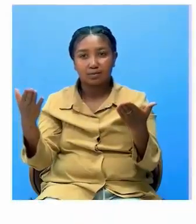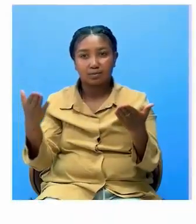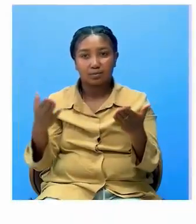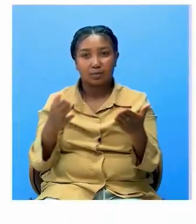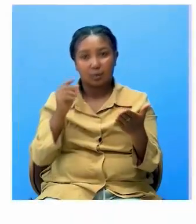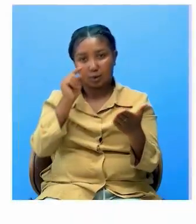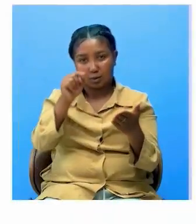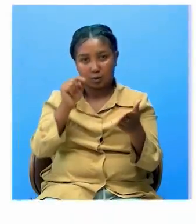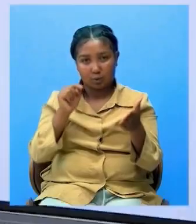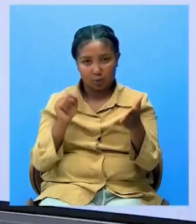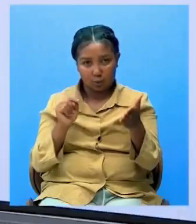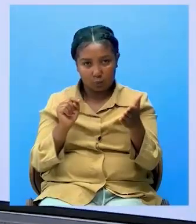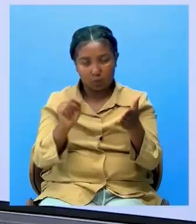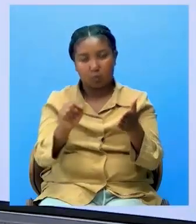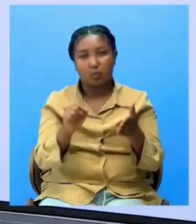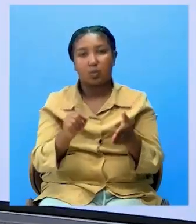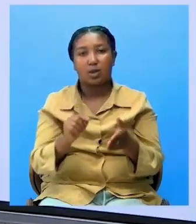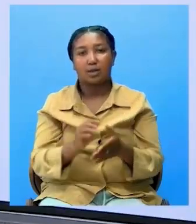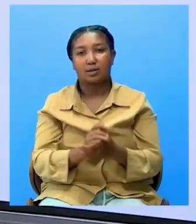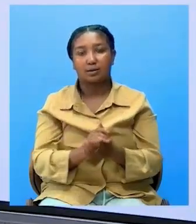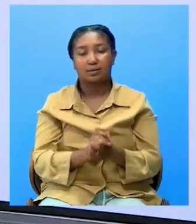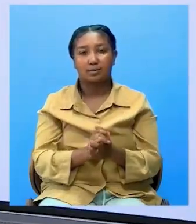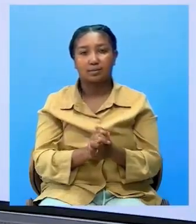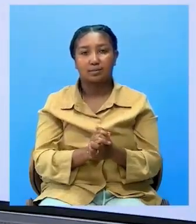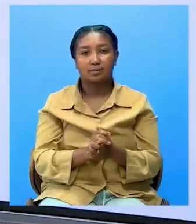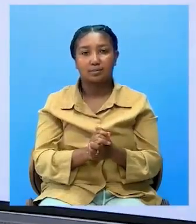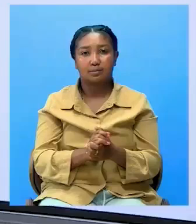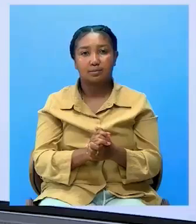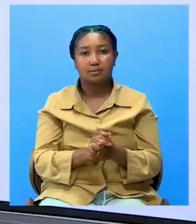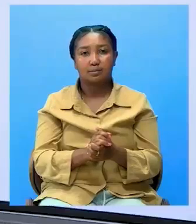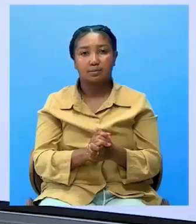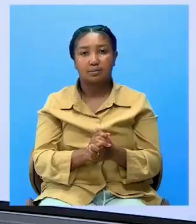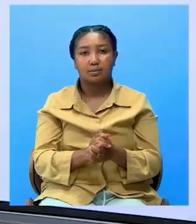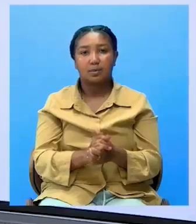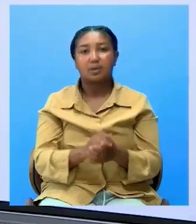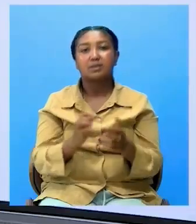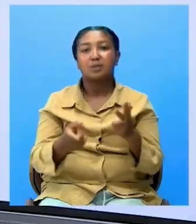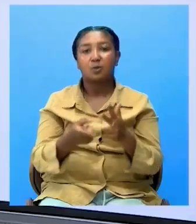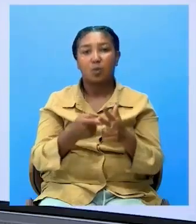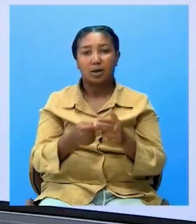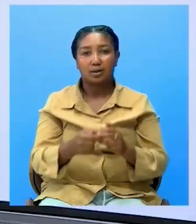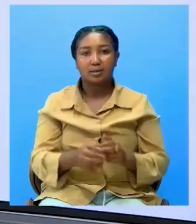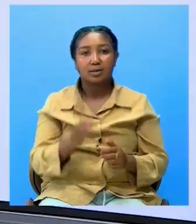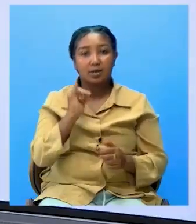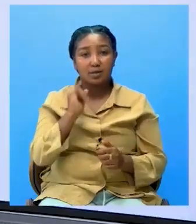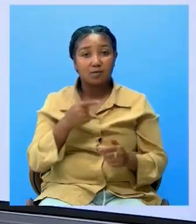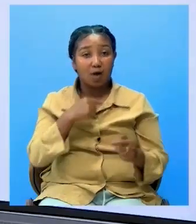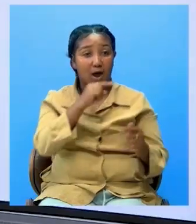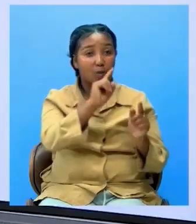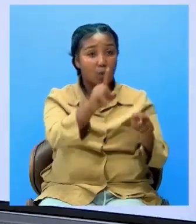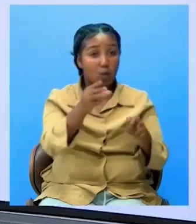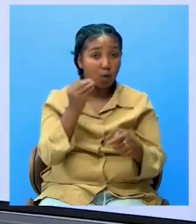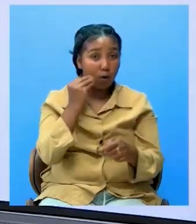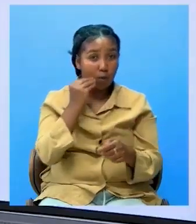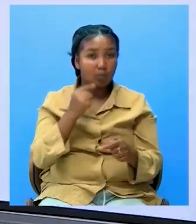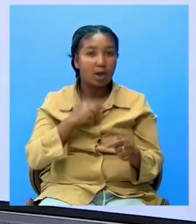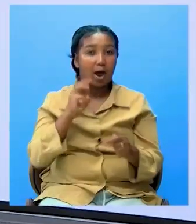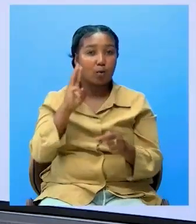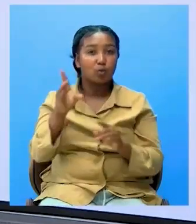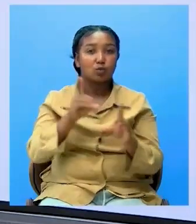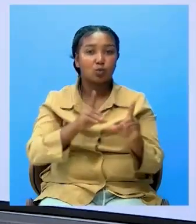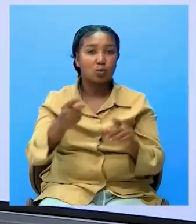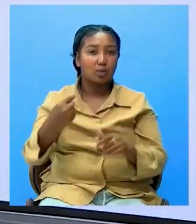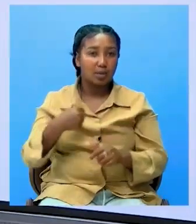We have to put here colon. What about the third one? If I go home, I will